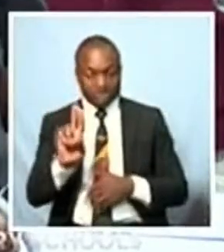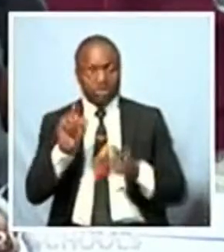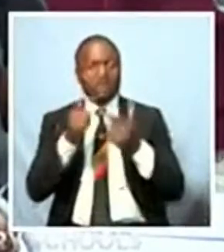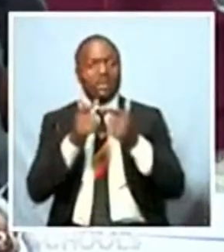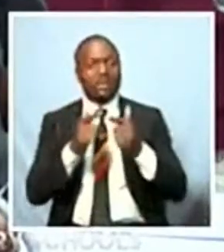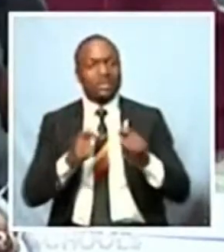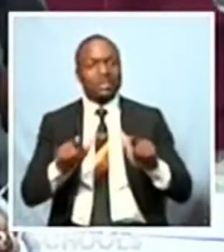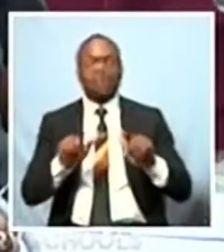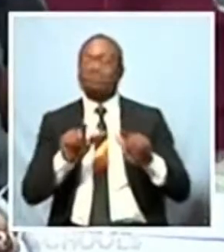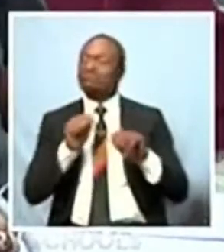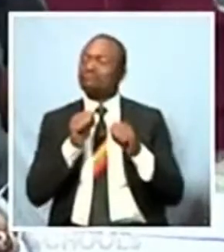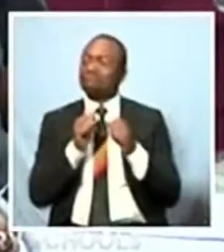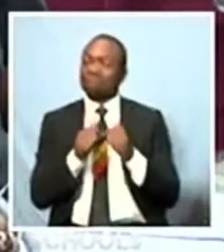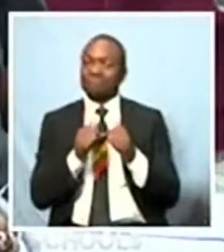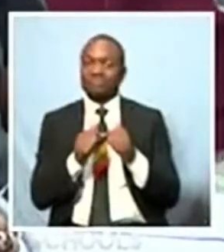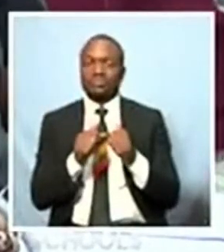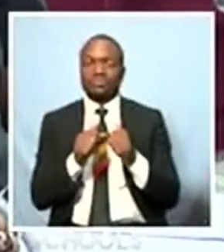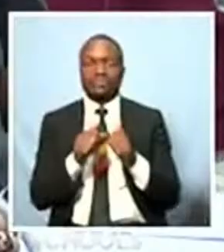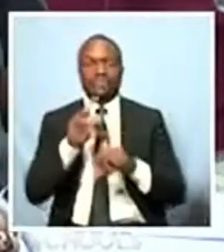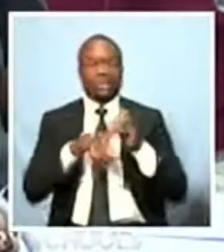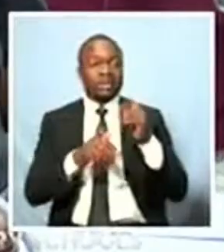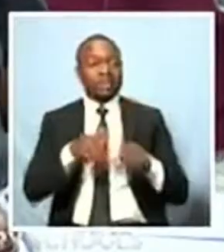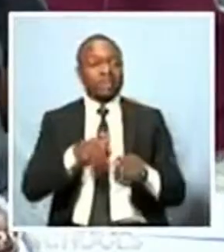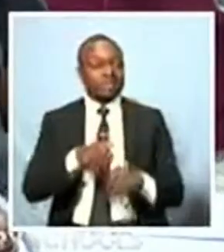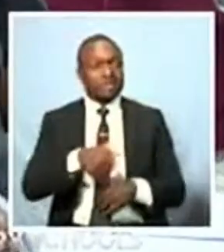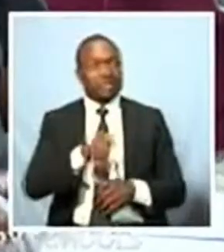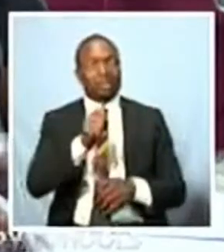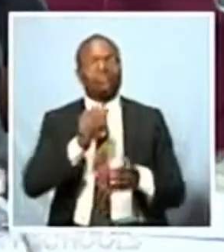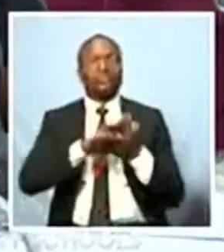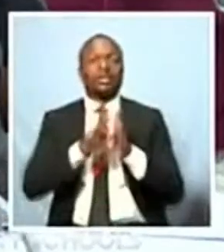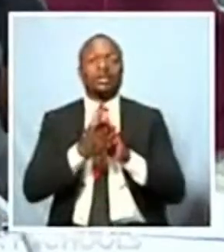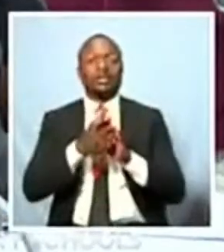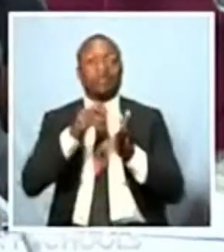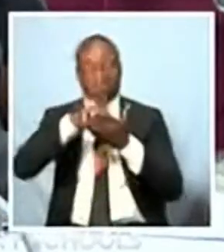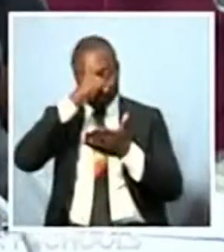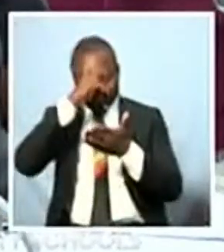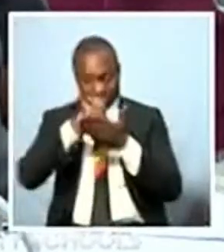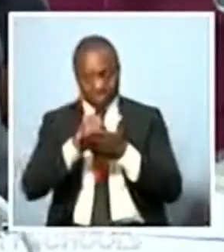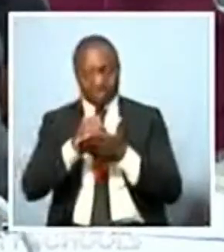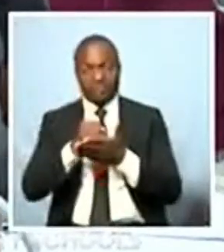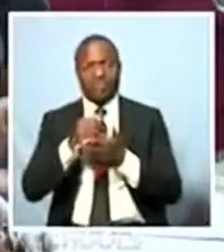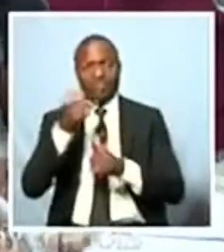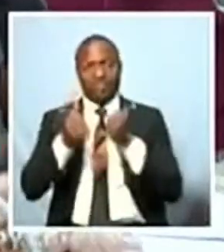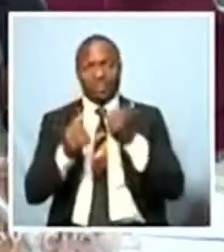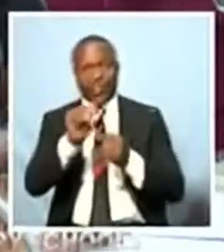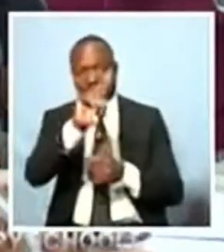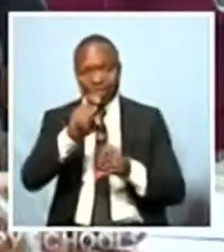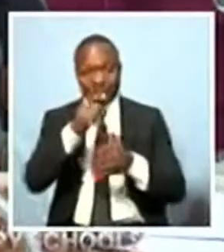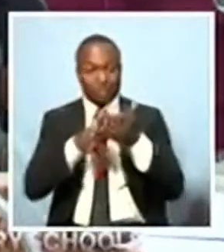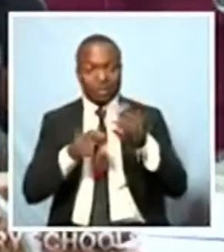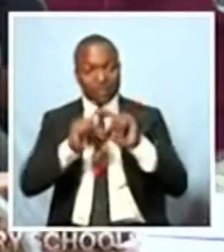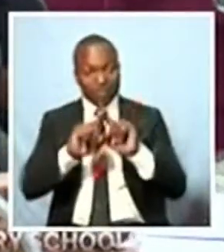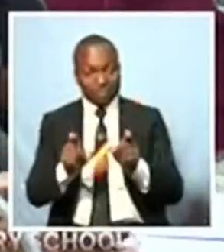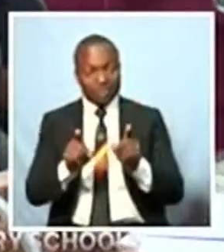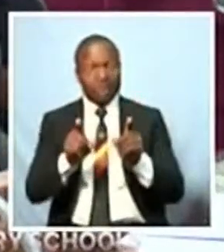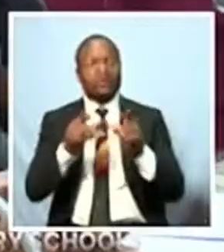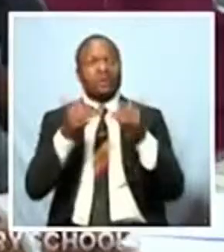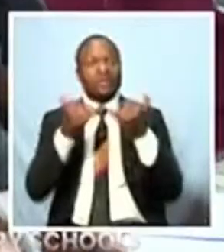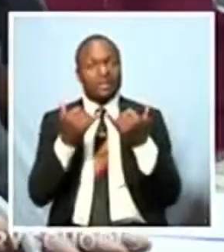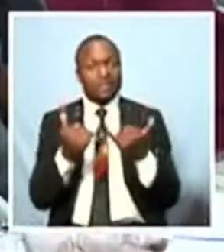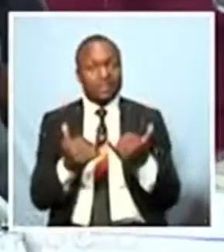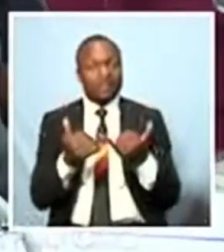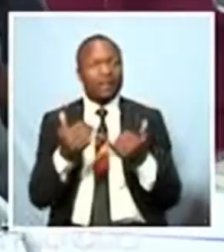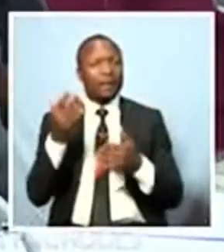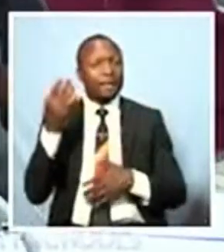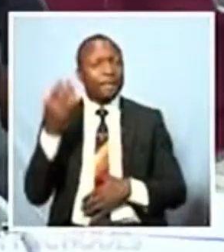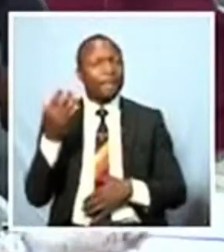fluently, rather than them being students as well? And my last one is, what could be the difference between now and the olden days? In the olden days,